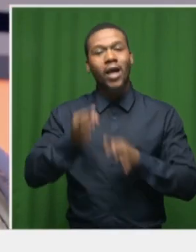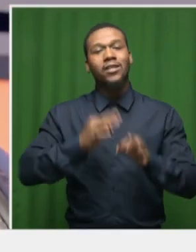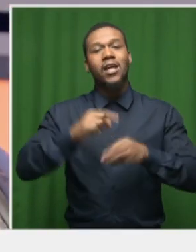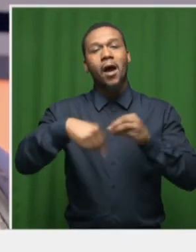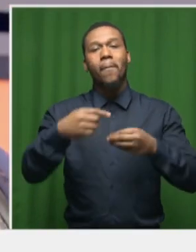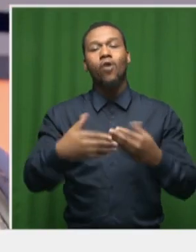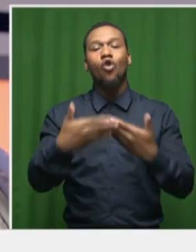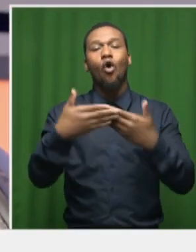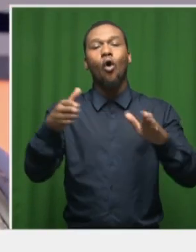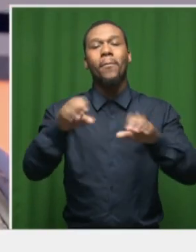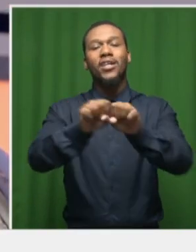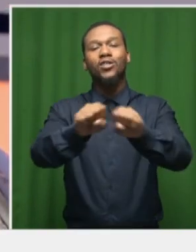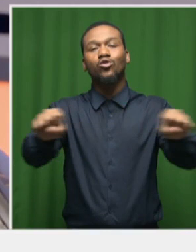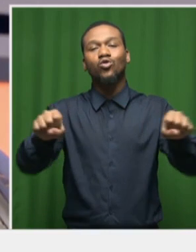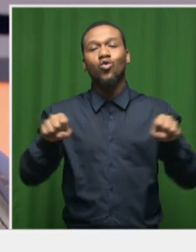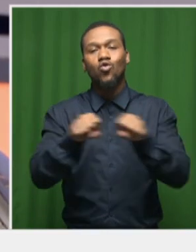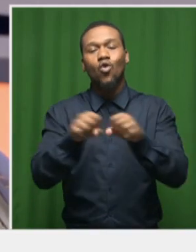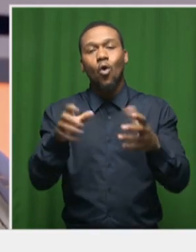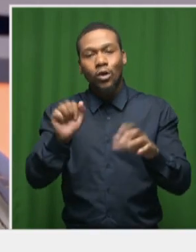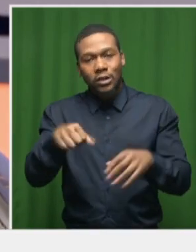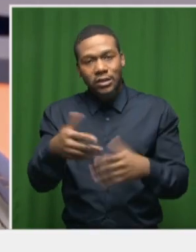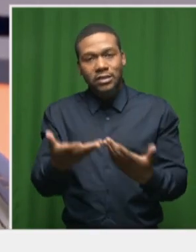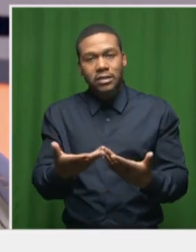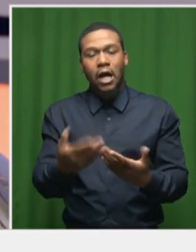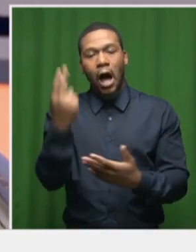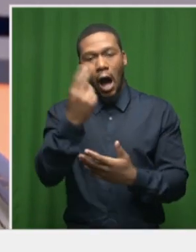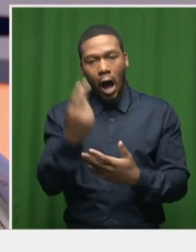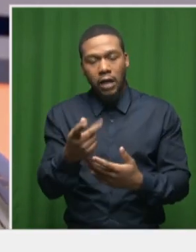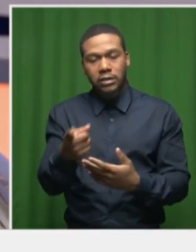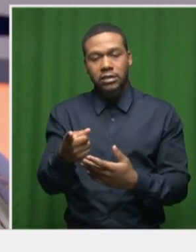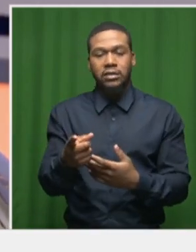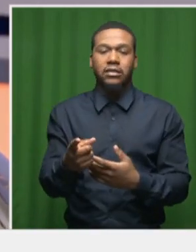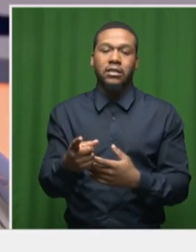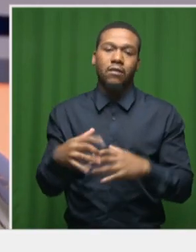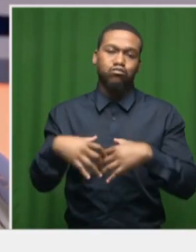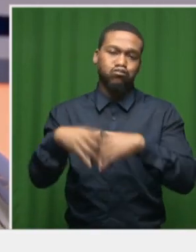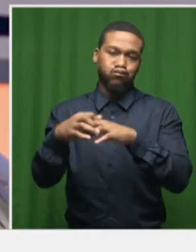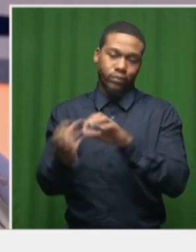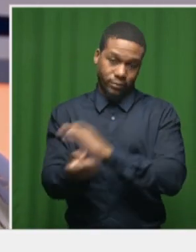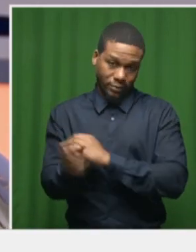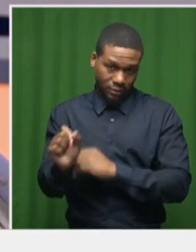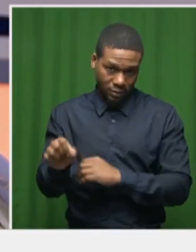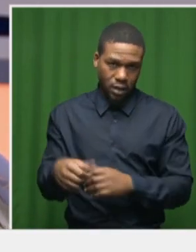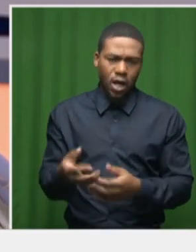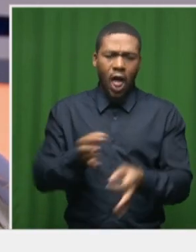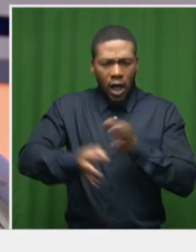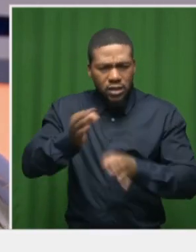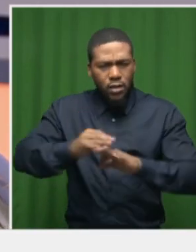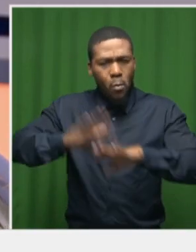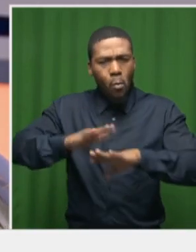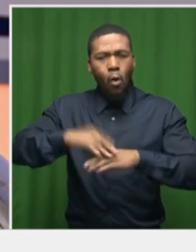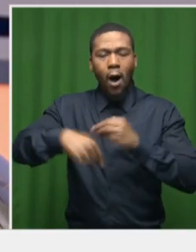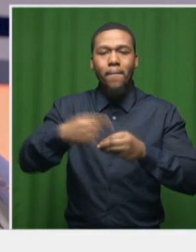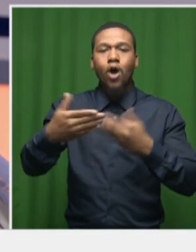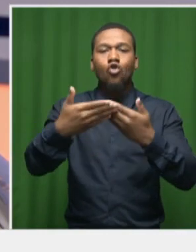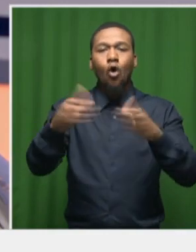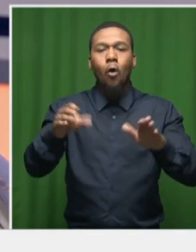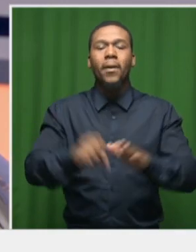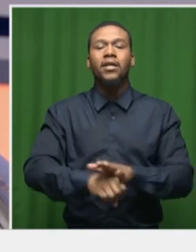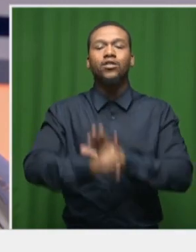of Open Studios Joburg and director of Meta Foundation, Sara Hallatt, speaking to us about Open Studios exhibition